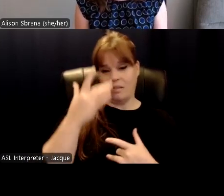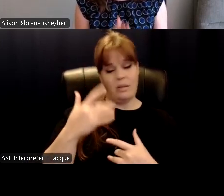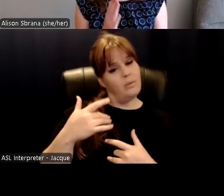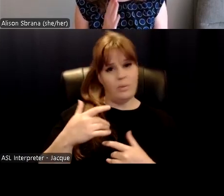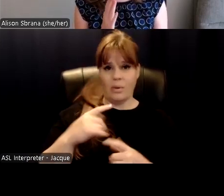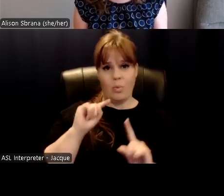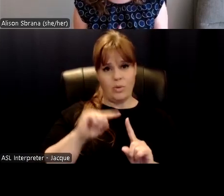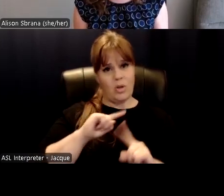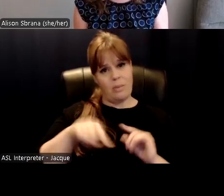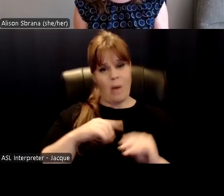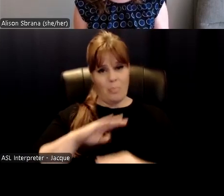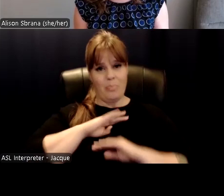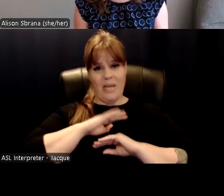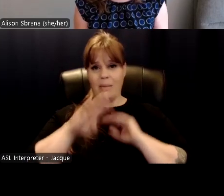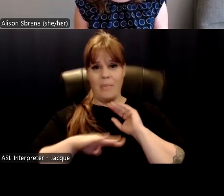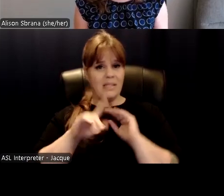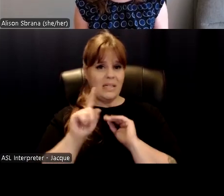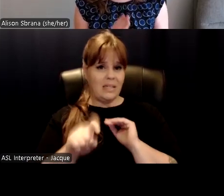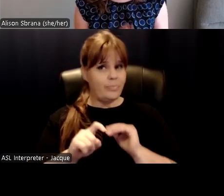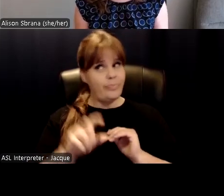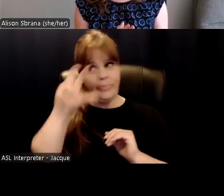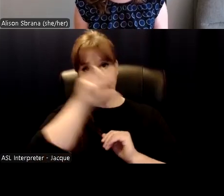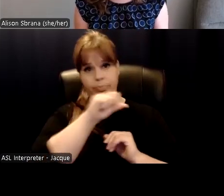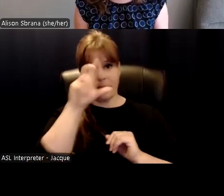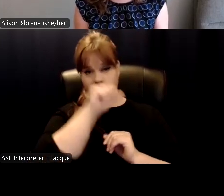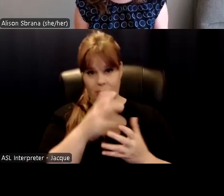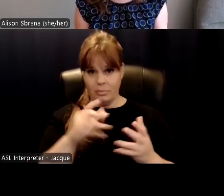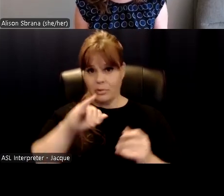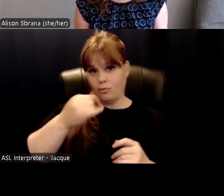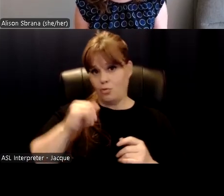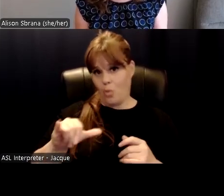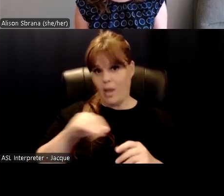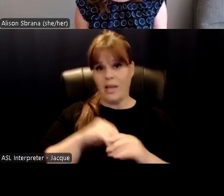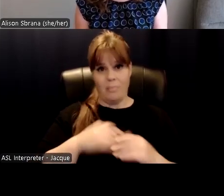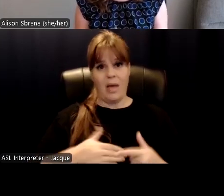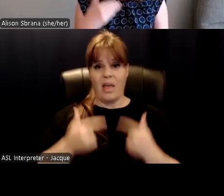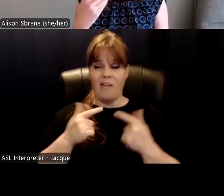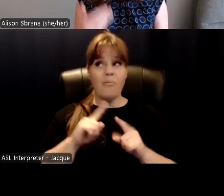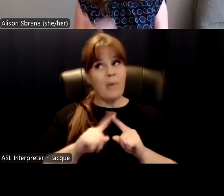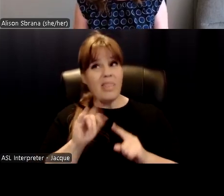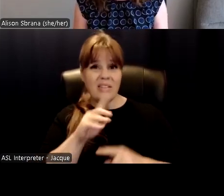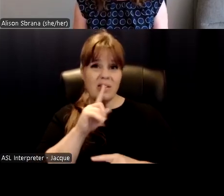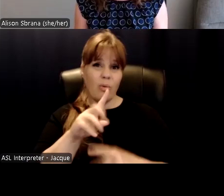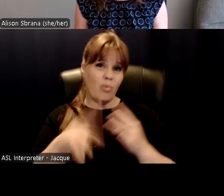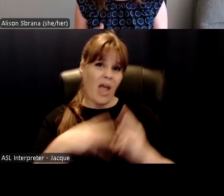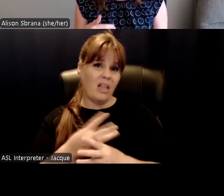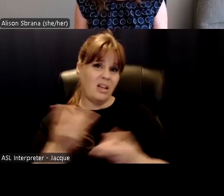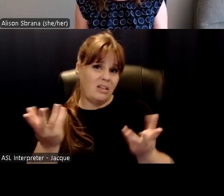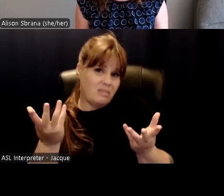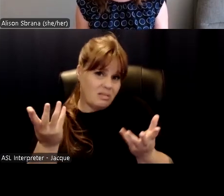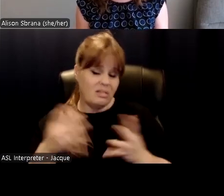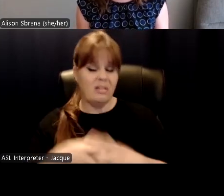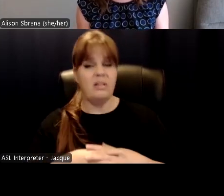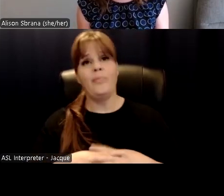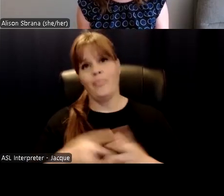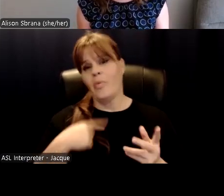meeting basic needs, and I was missing a lot of joy in my life, but that's the reality that many of us face. So I needed to have